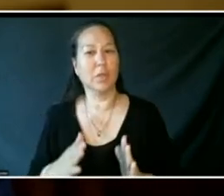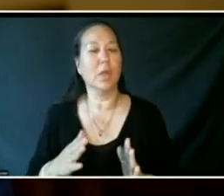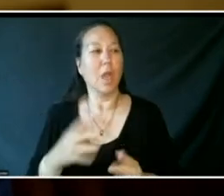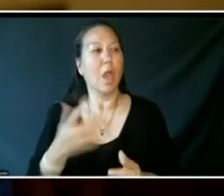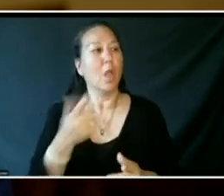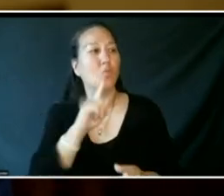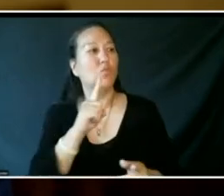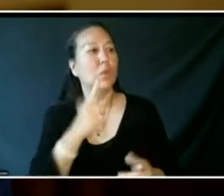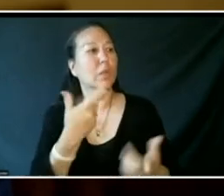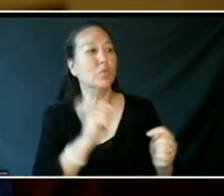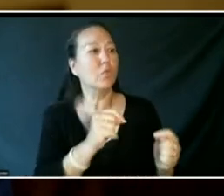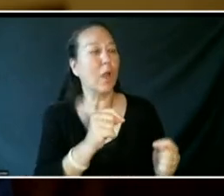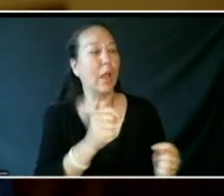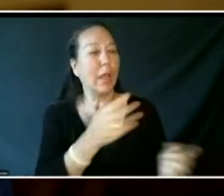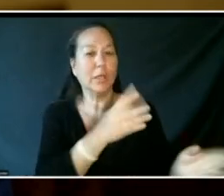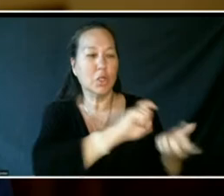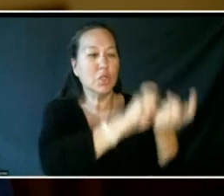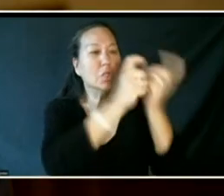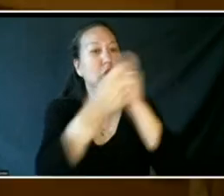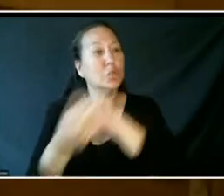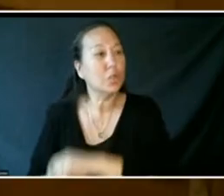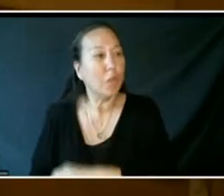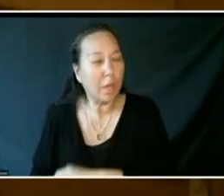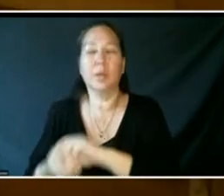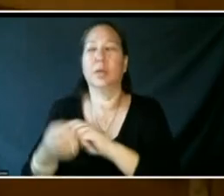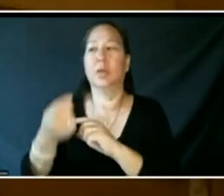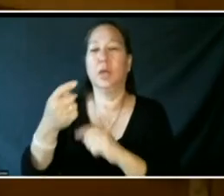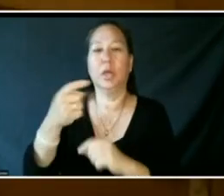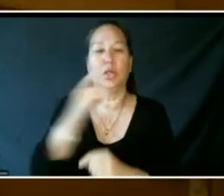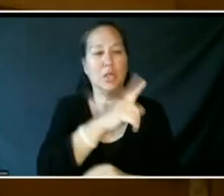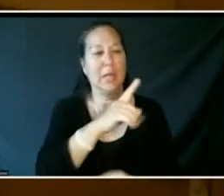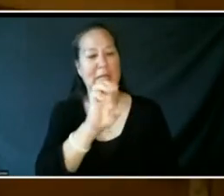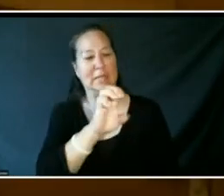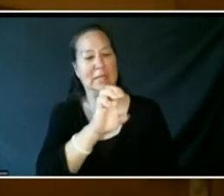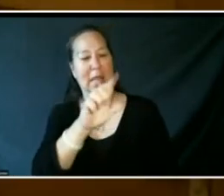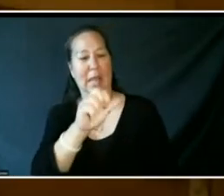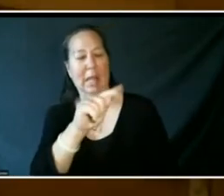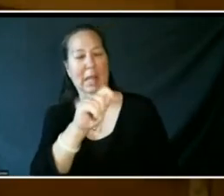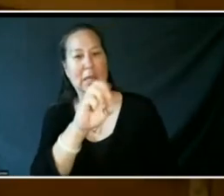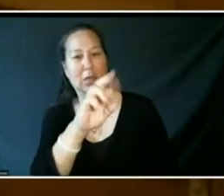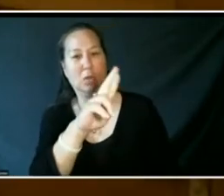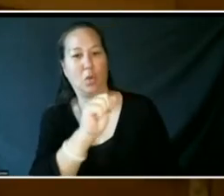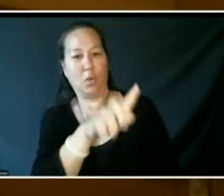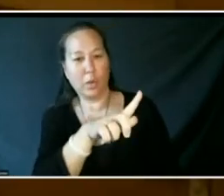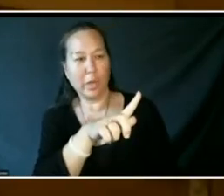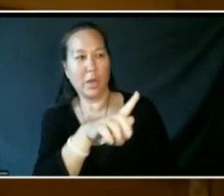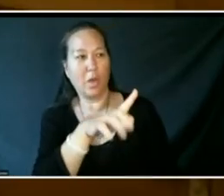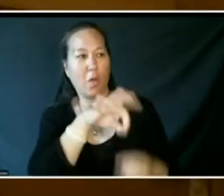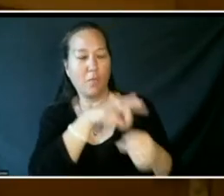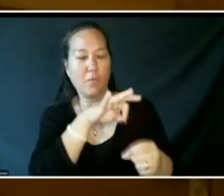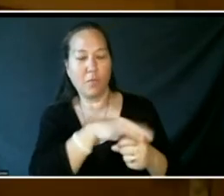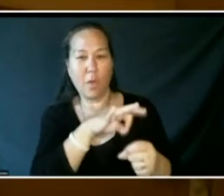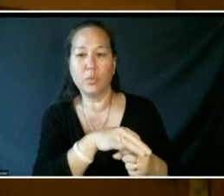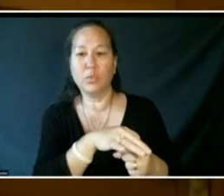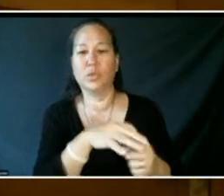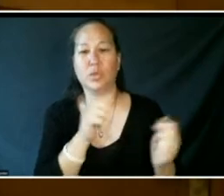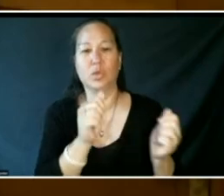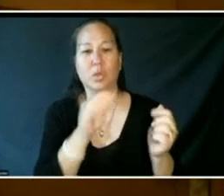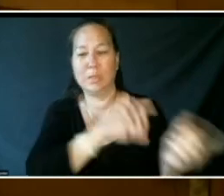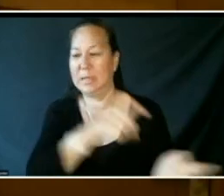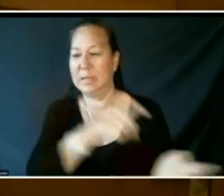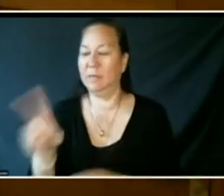Trump, even though he lost the popular vote. I represent President Trump along with Jenna Ellis,